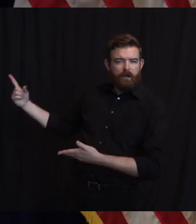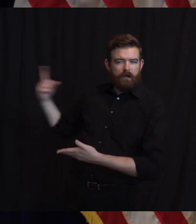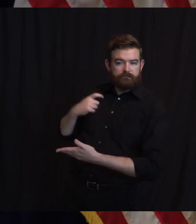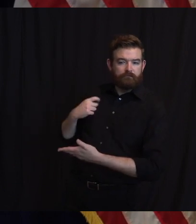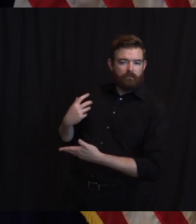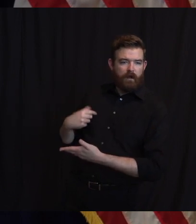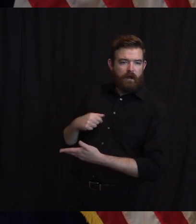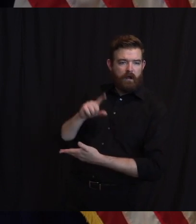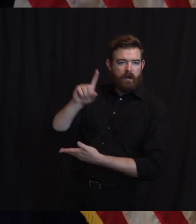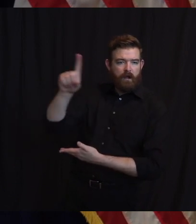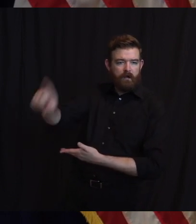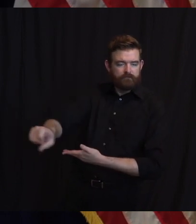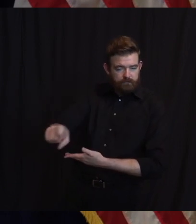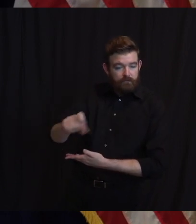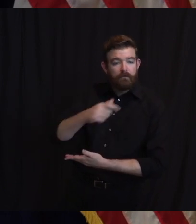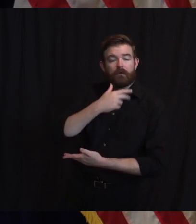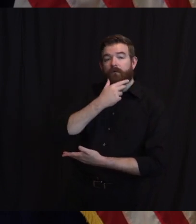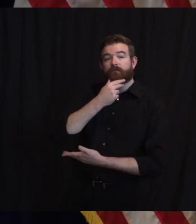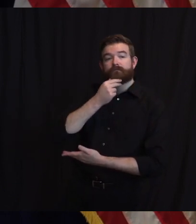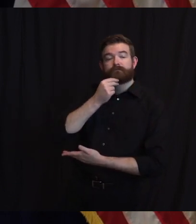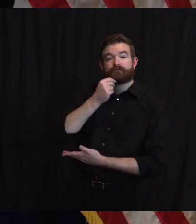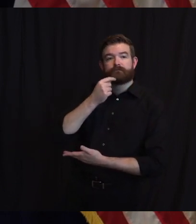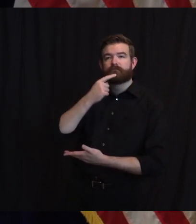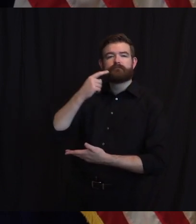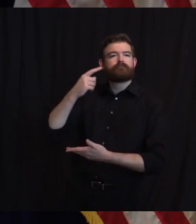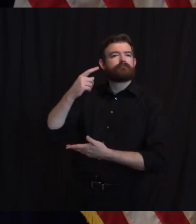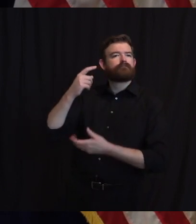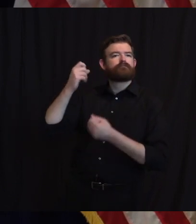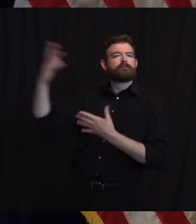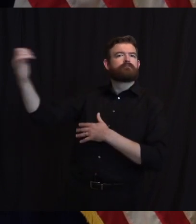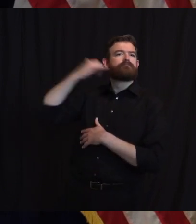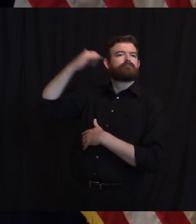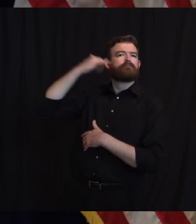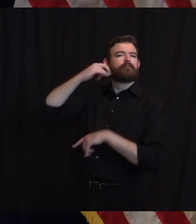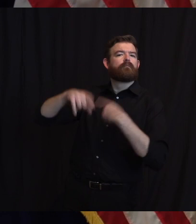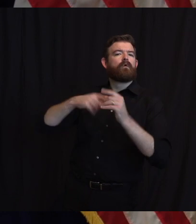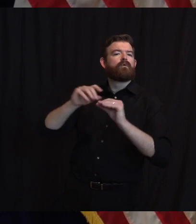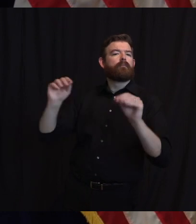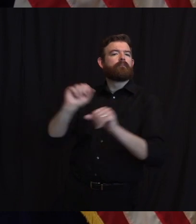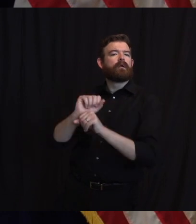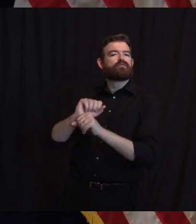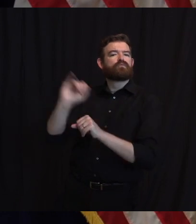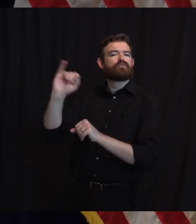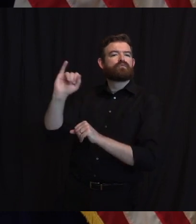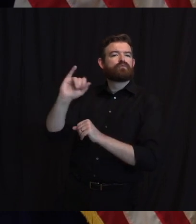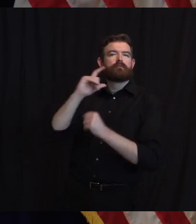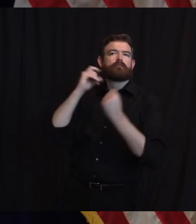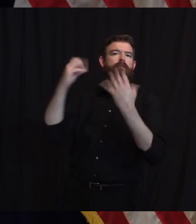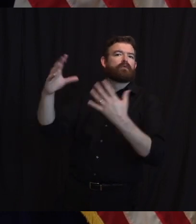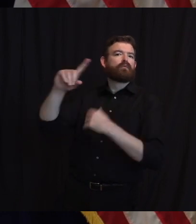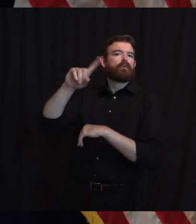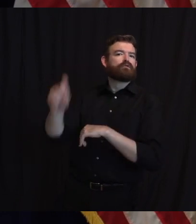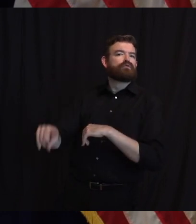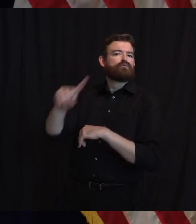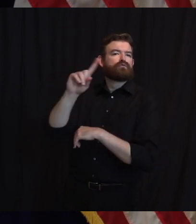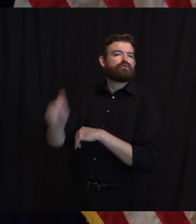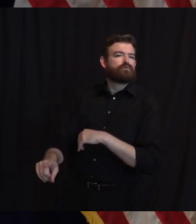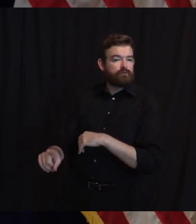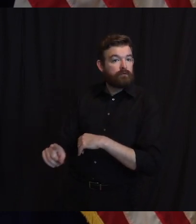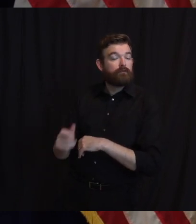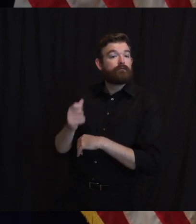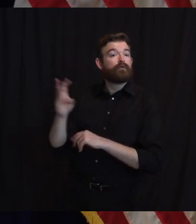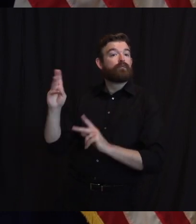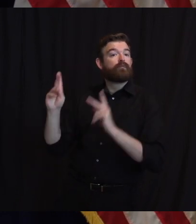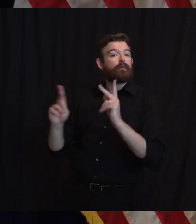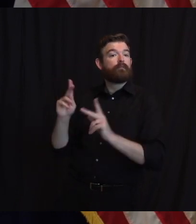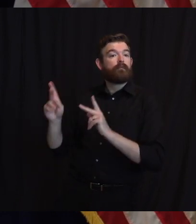many calls about problems receiving unemployment insurance. For example, our viewers Stacy, Mike, and Stephanie, among others, say that they have